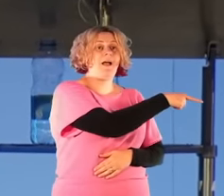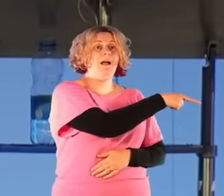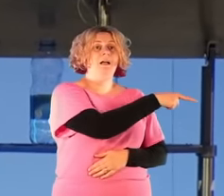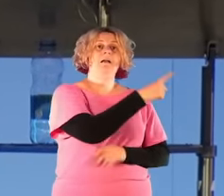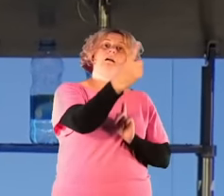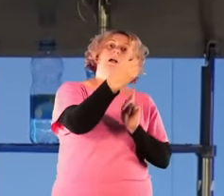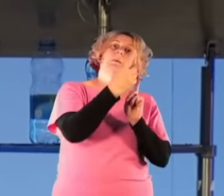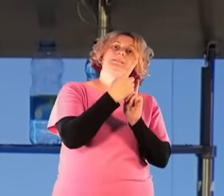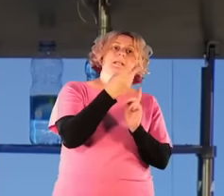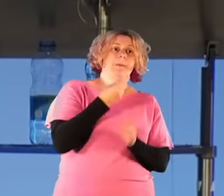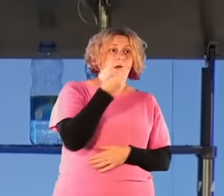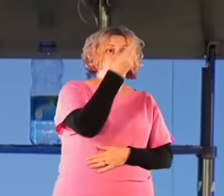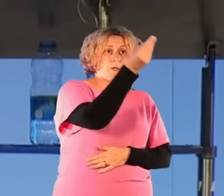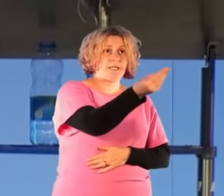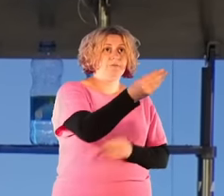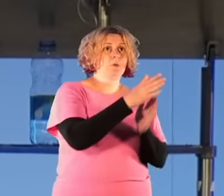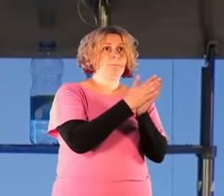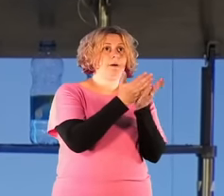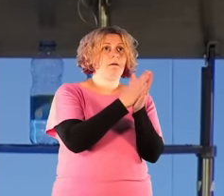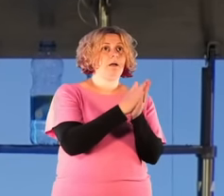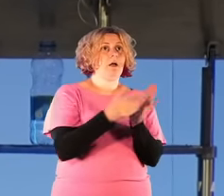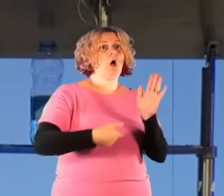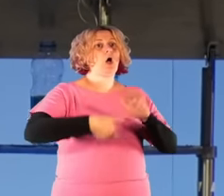those. Just use my name.